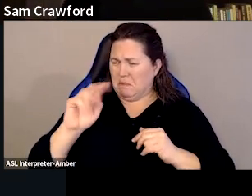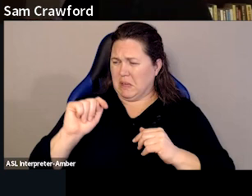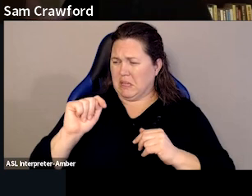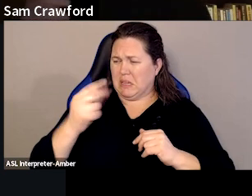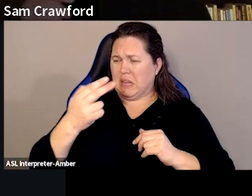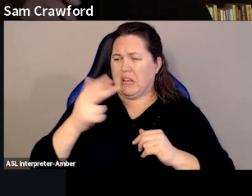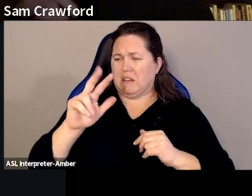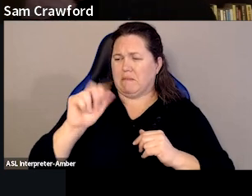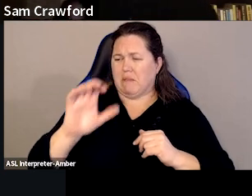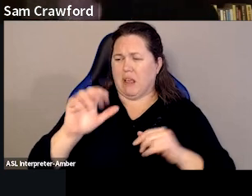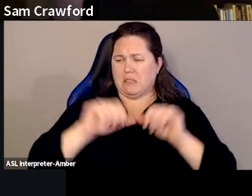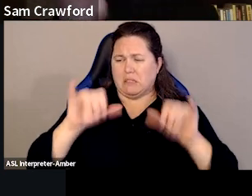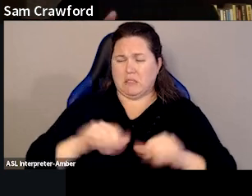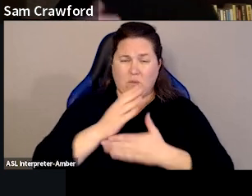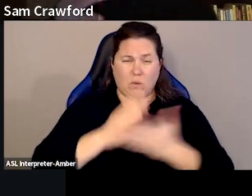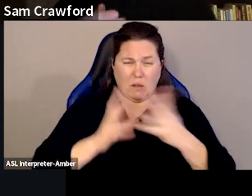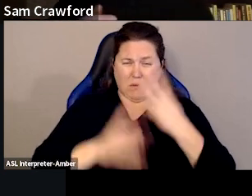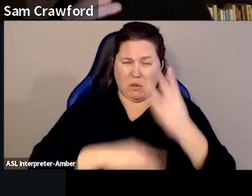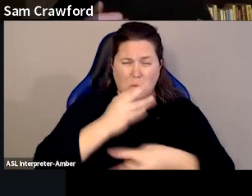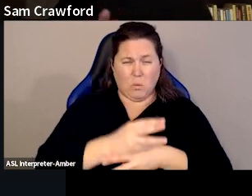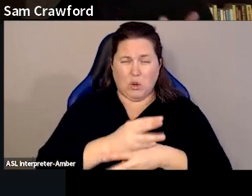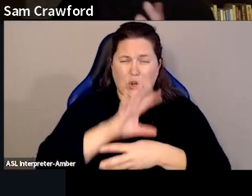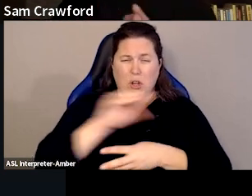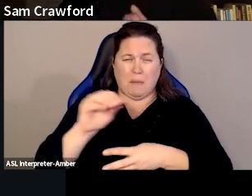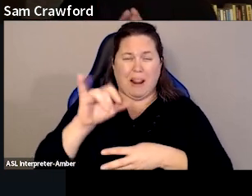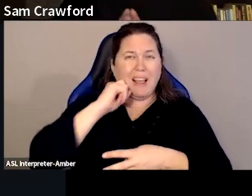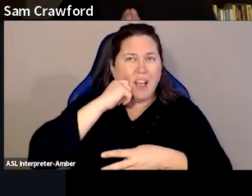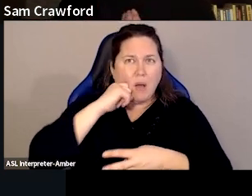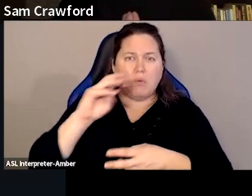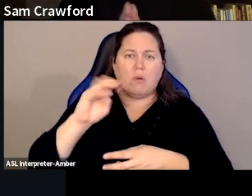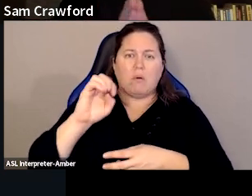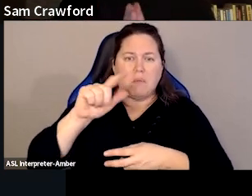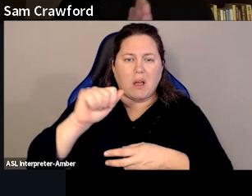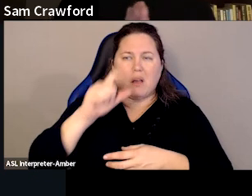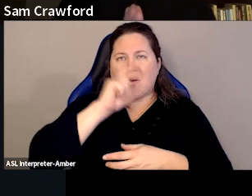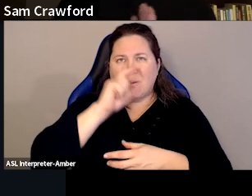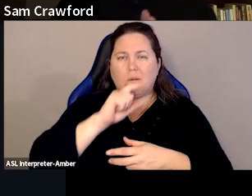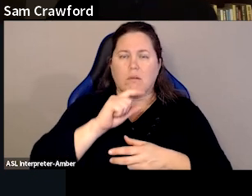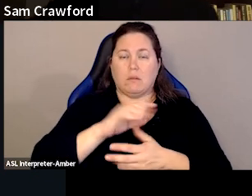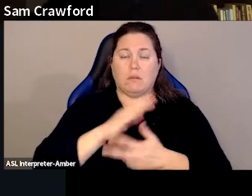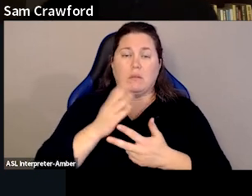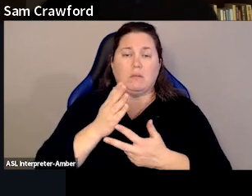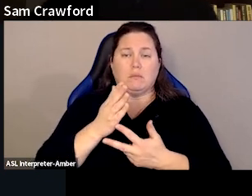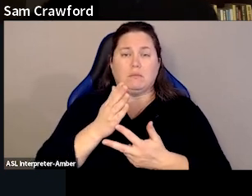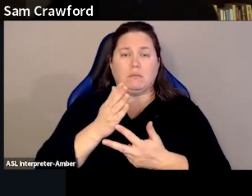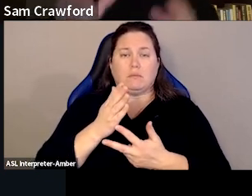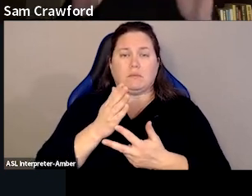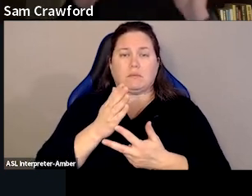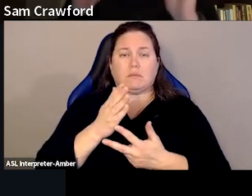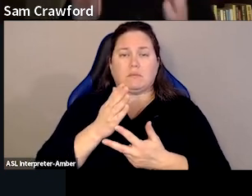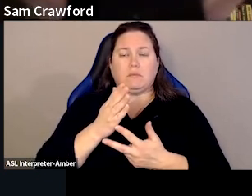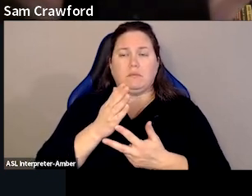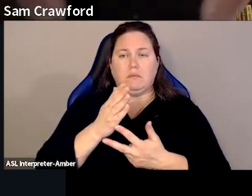largest companies. I think the clients are like Apple, Meta, Google. It's a really strong niche to be in the ventilation system world,